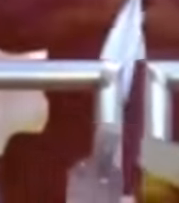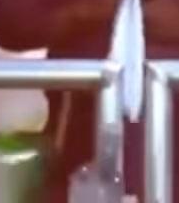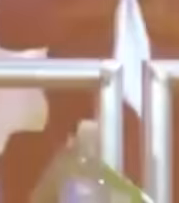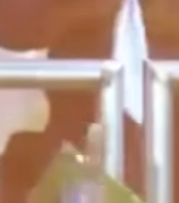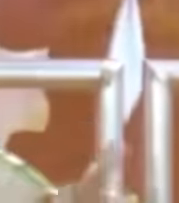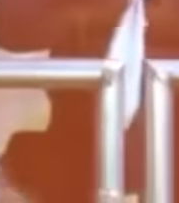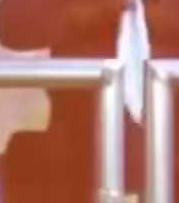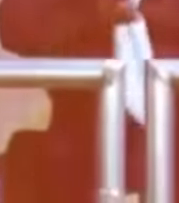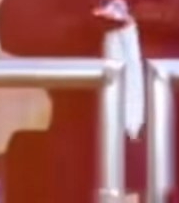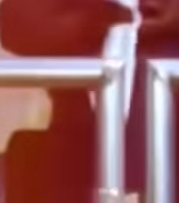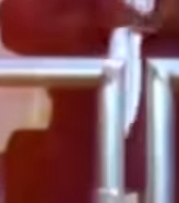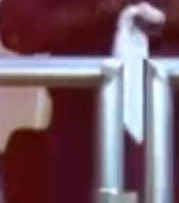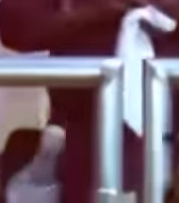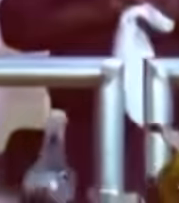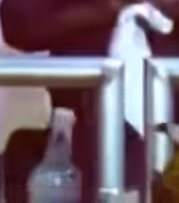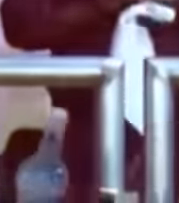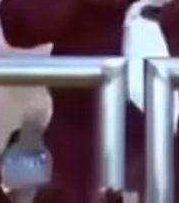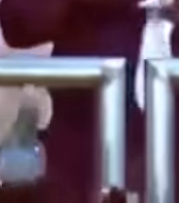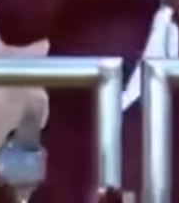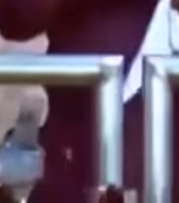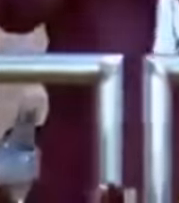loudest, receive your miracle!